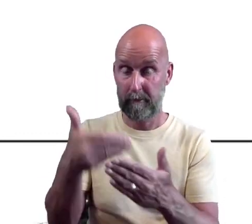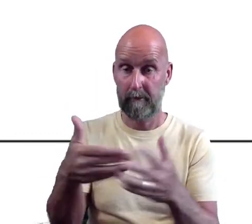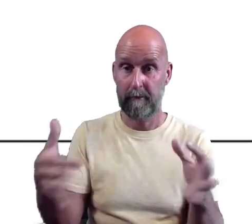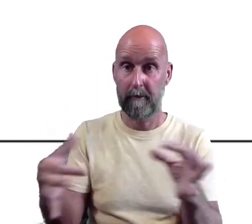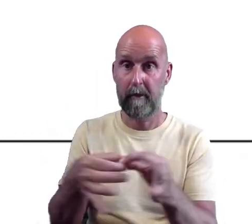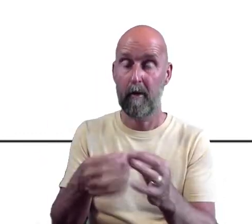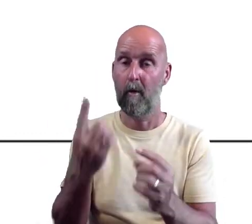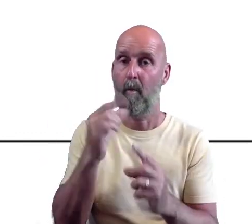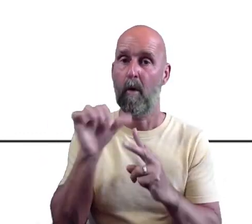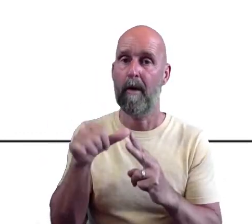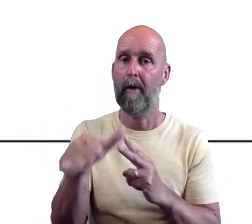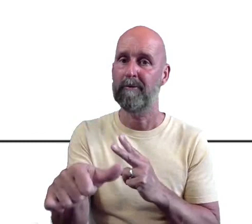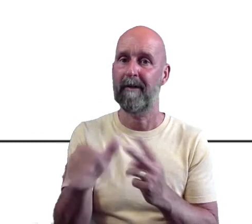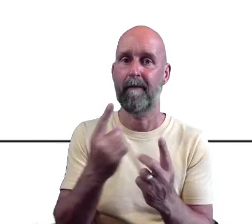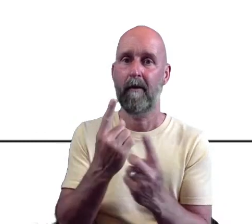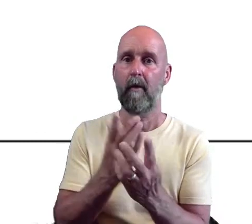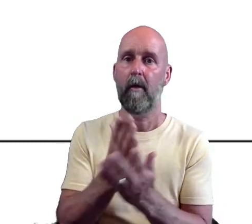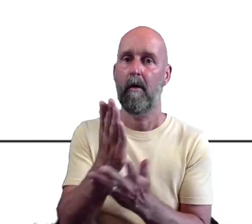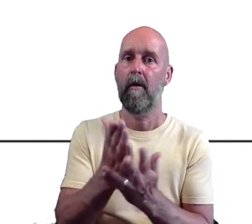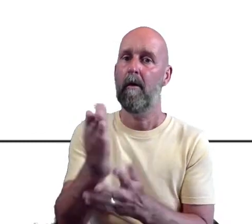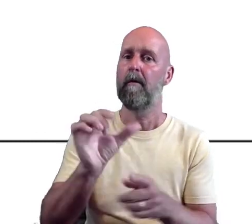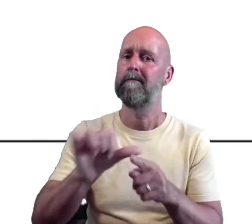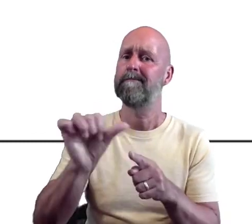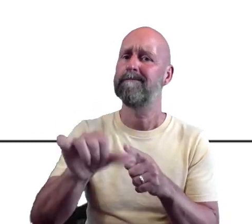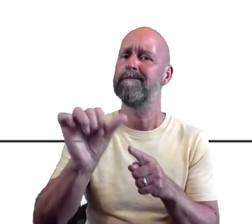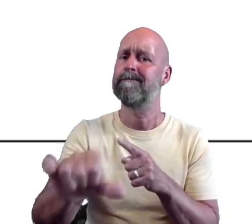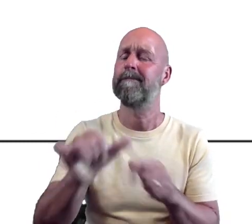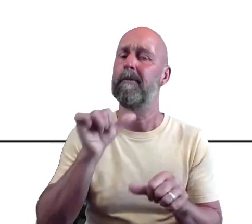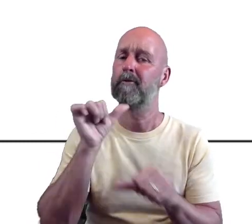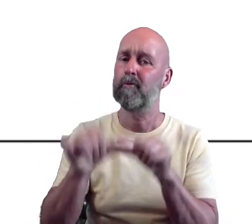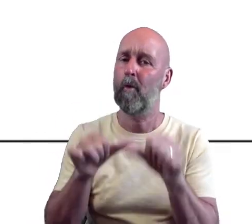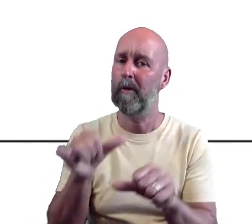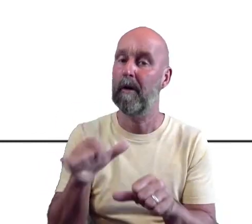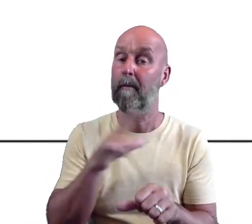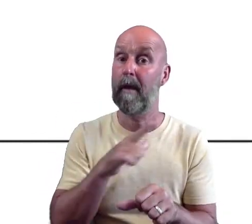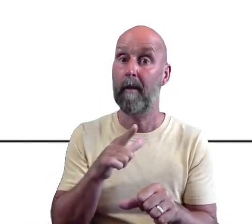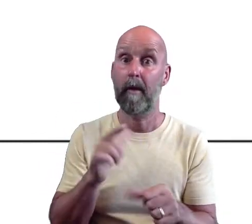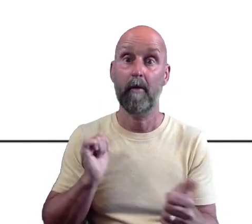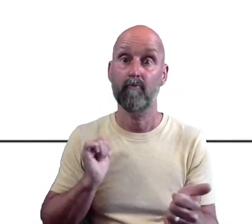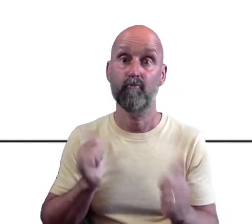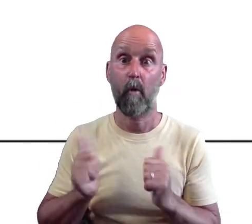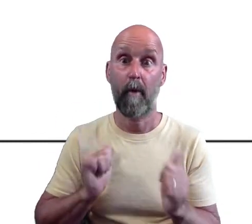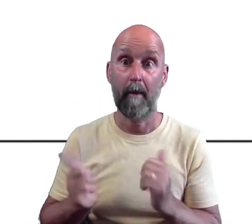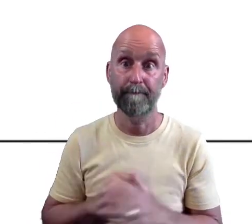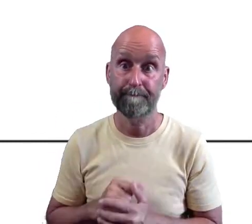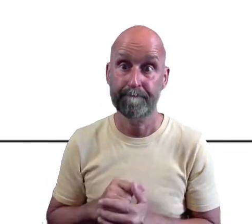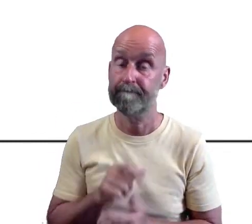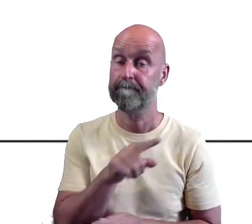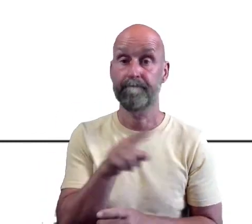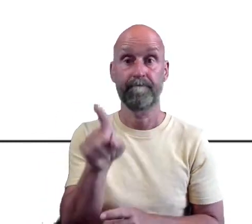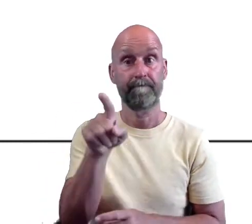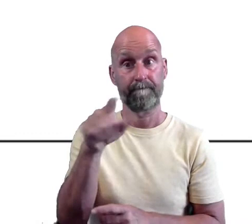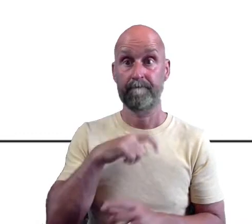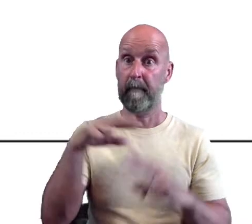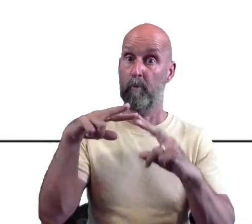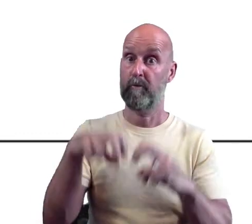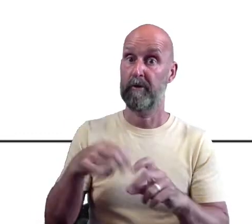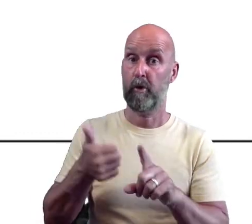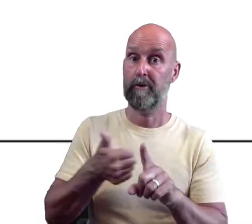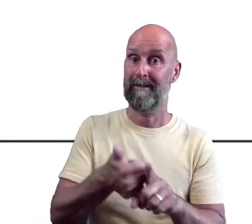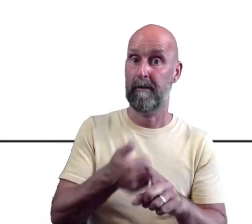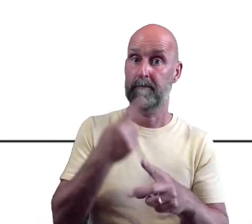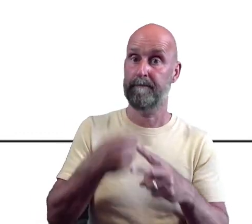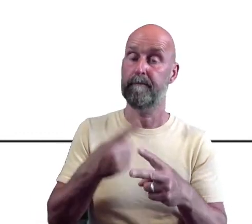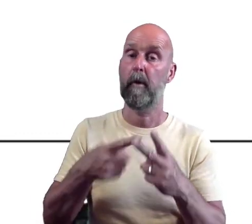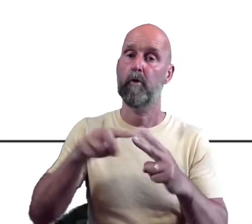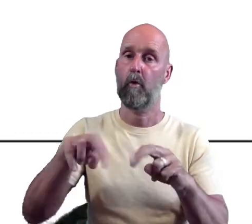with multiple story beats. So this could be a role-playing framework. So you are a research assistant and you're responsible